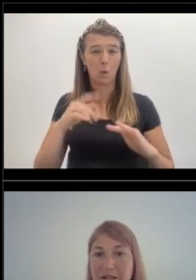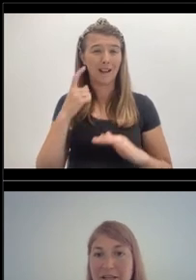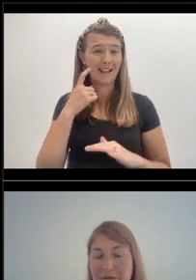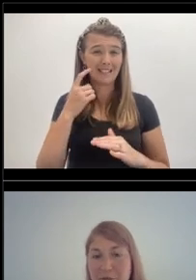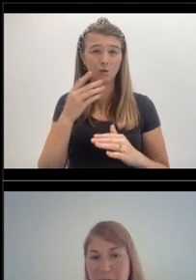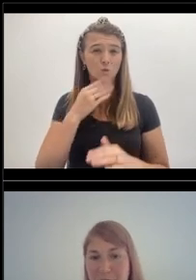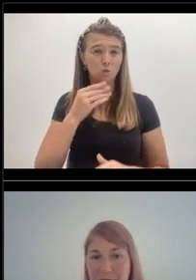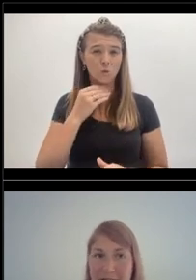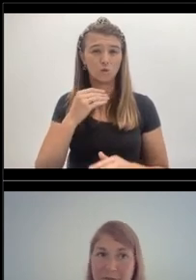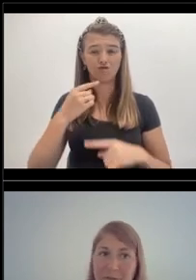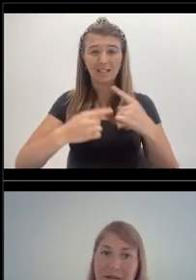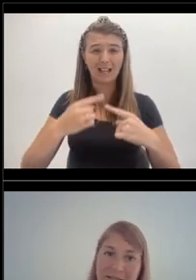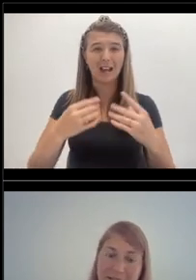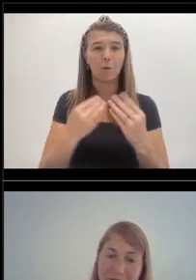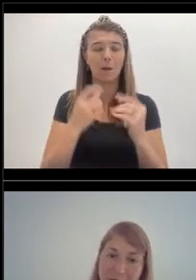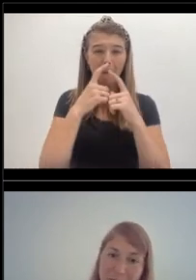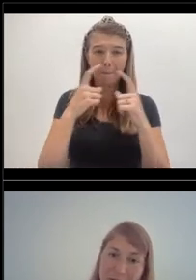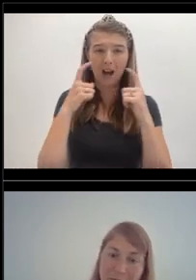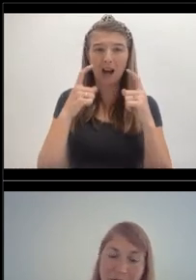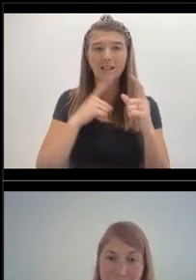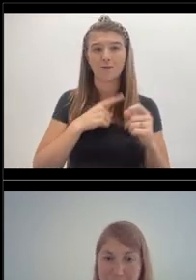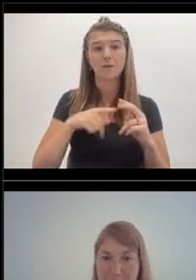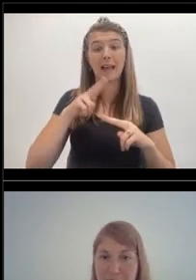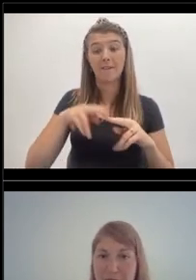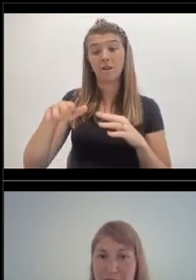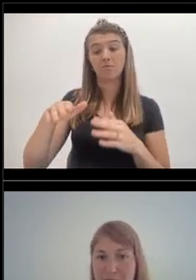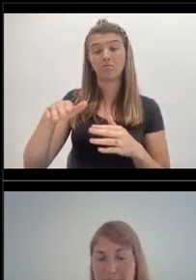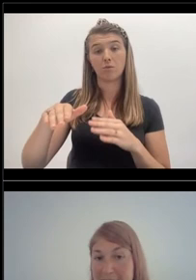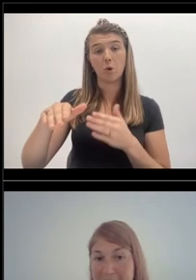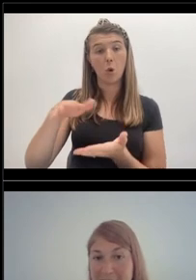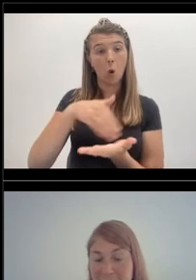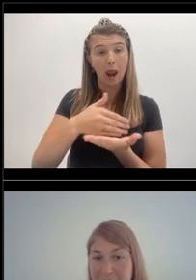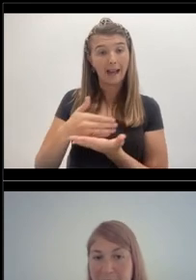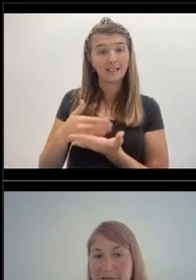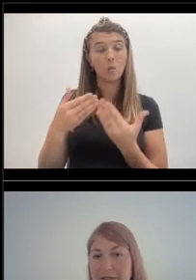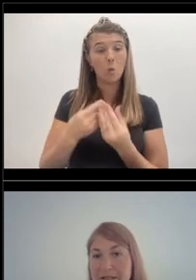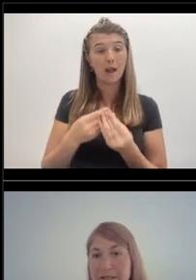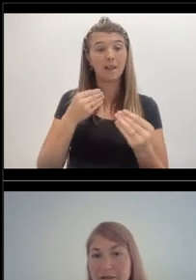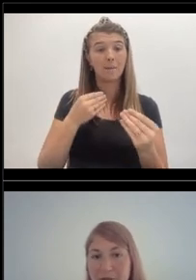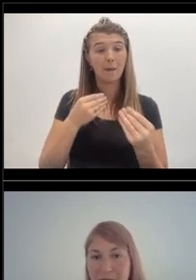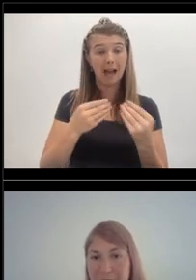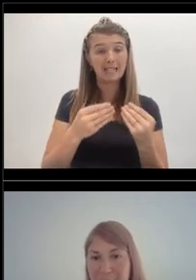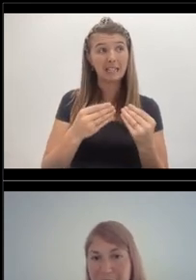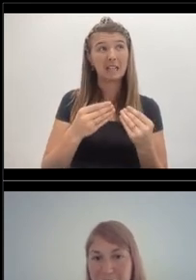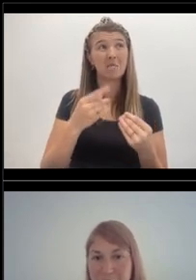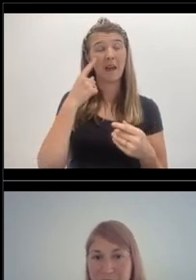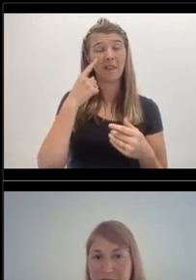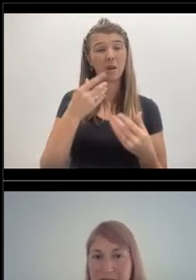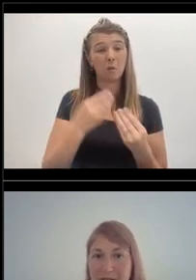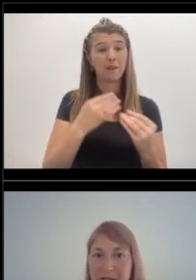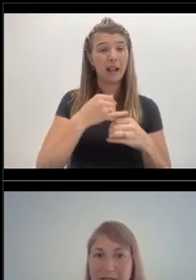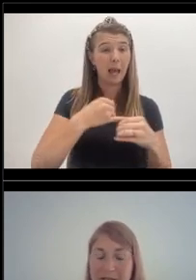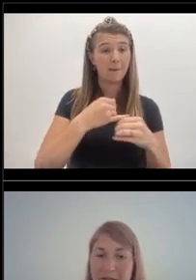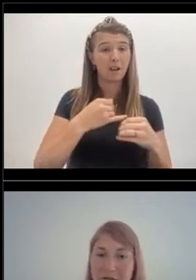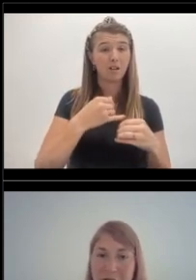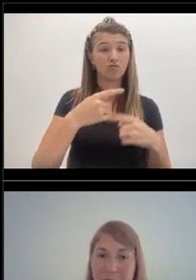general, if it would be collected with plastics, it would be possible to, at least with chemical recycling, it wouldn't be a big issue because